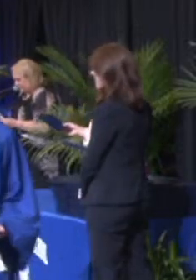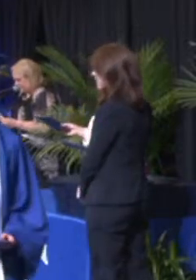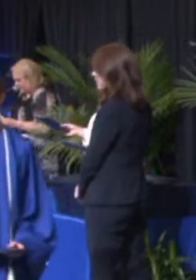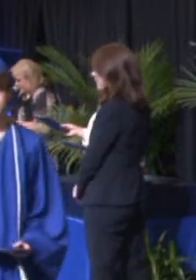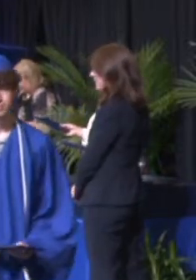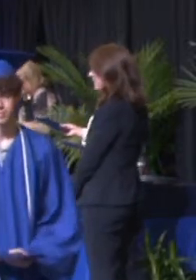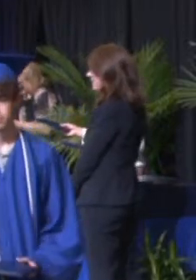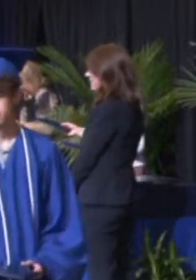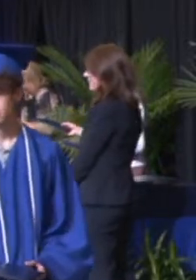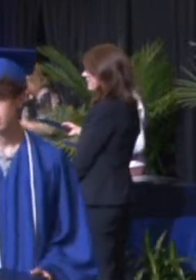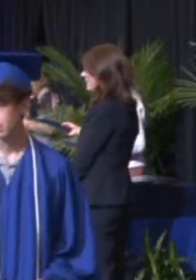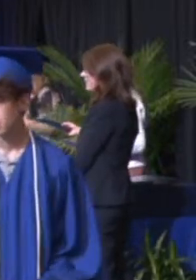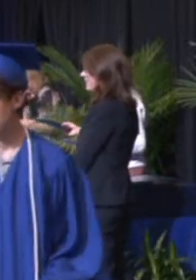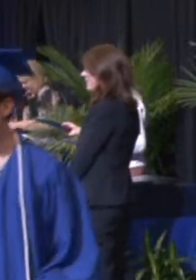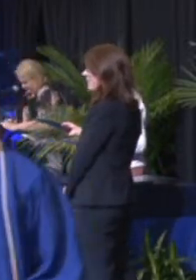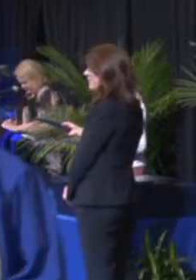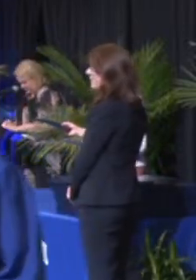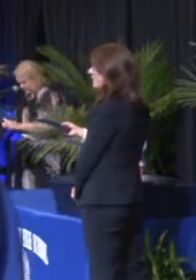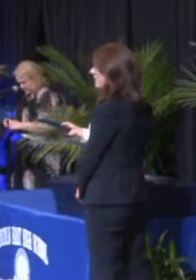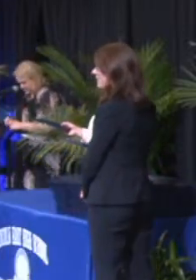Ellen Marie Saxana.